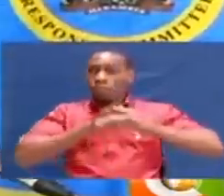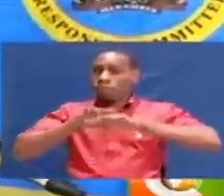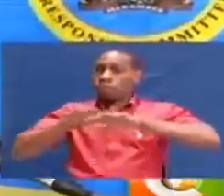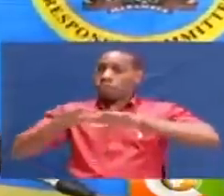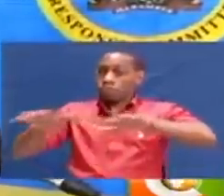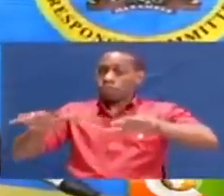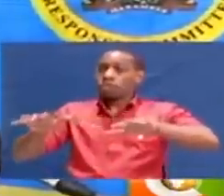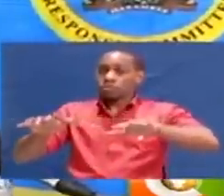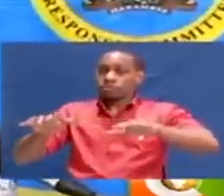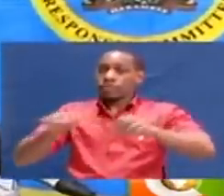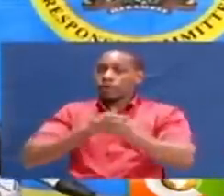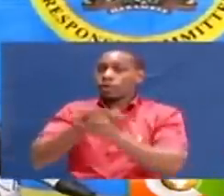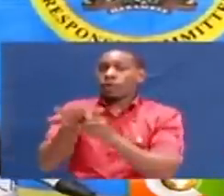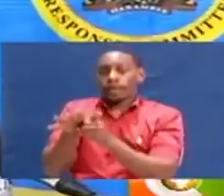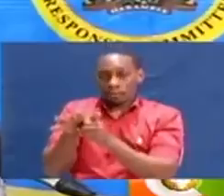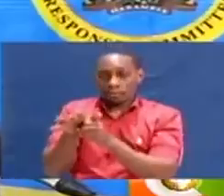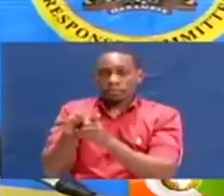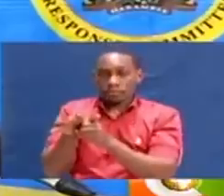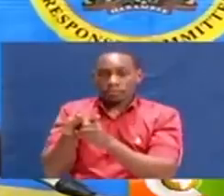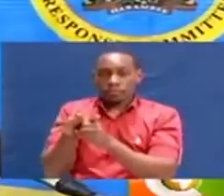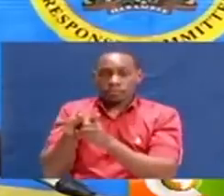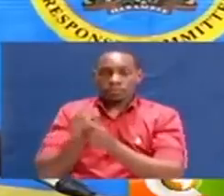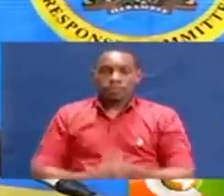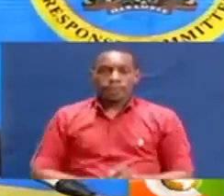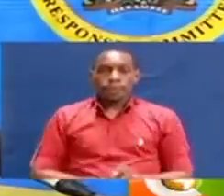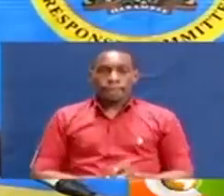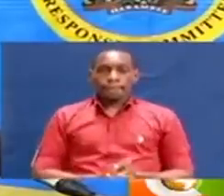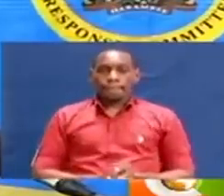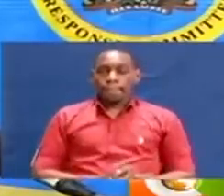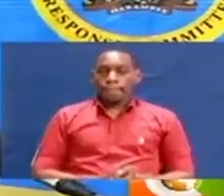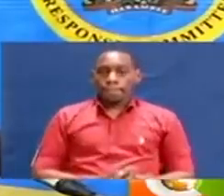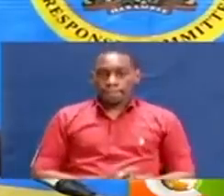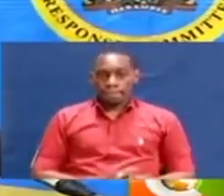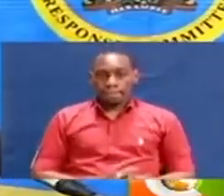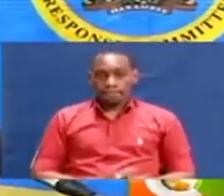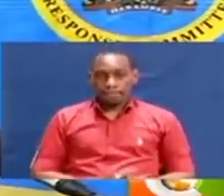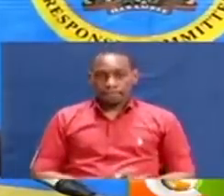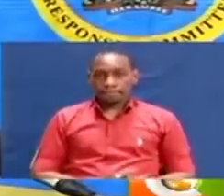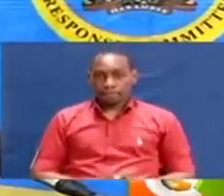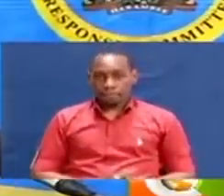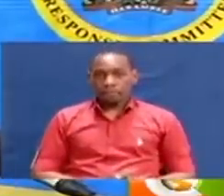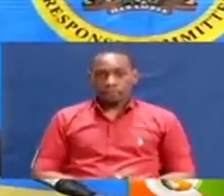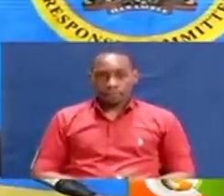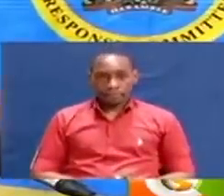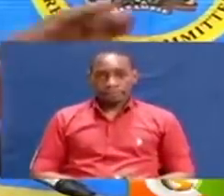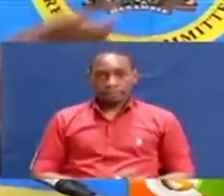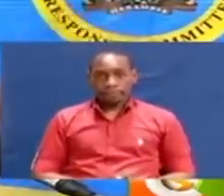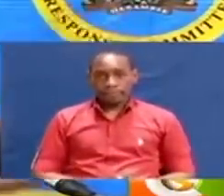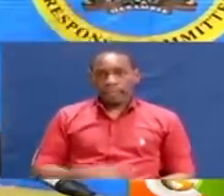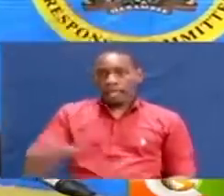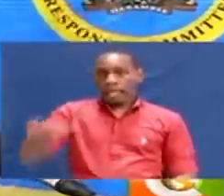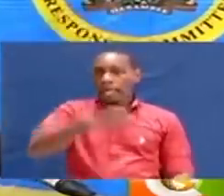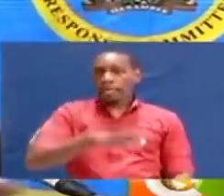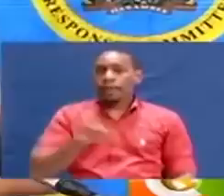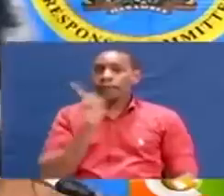the COVID-19 spread. And then the hotspots that have developed